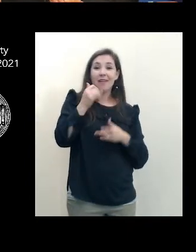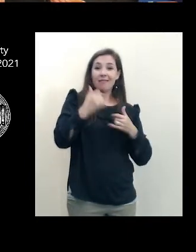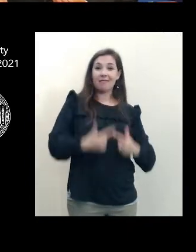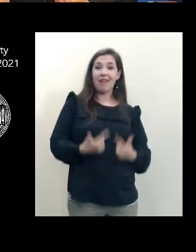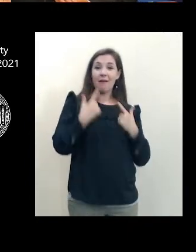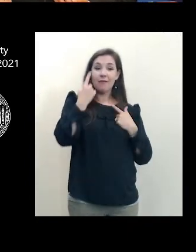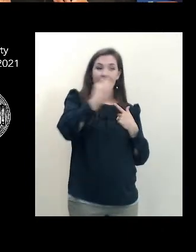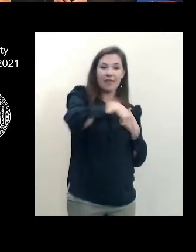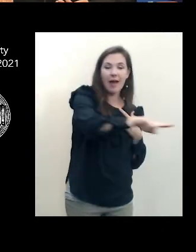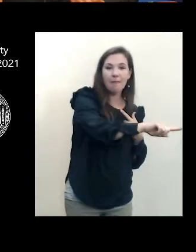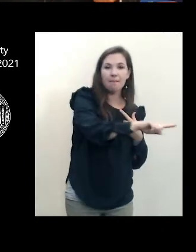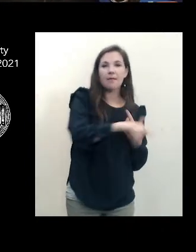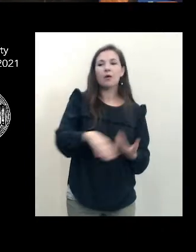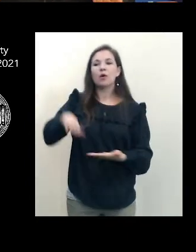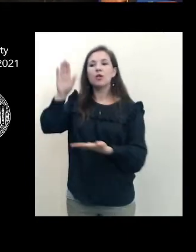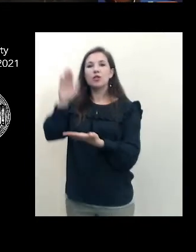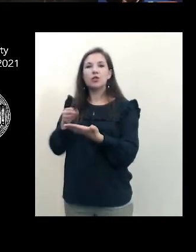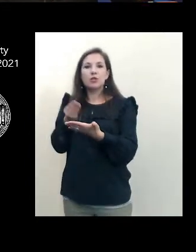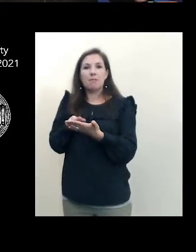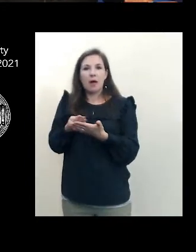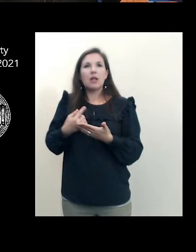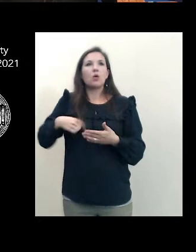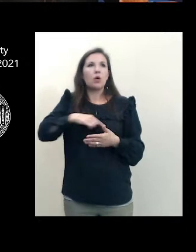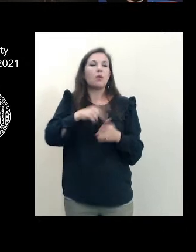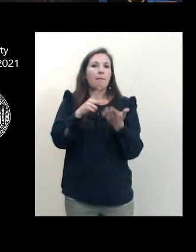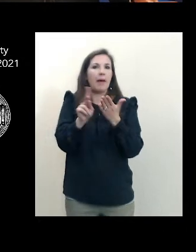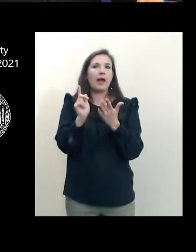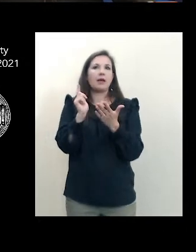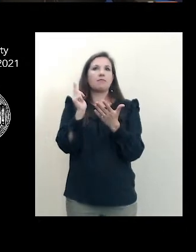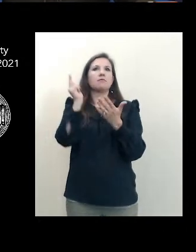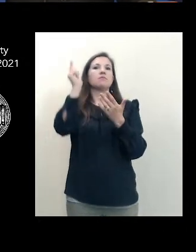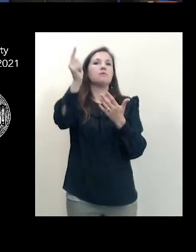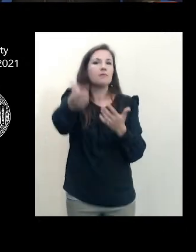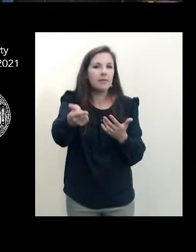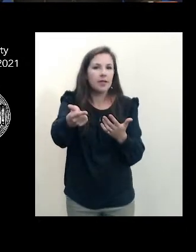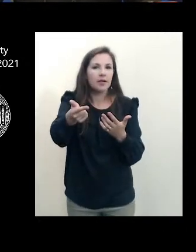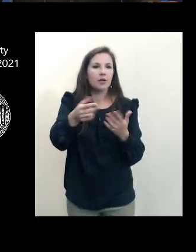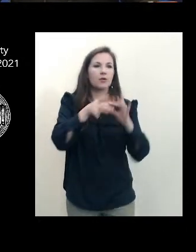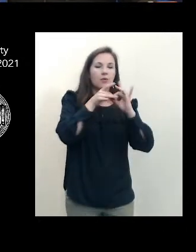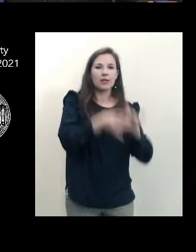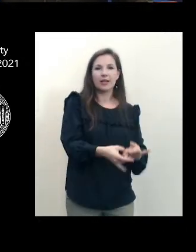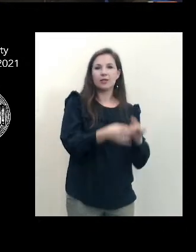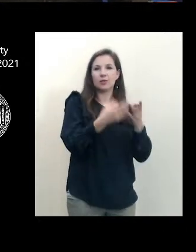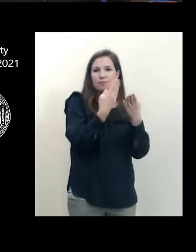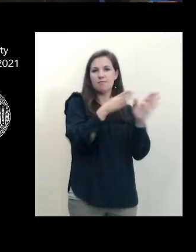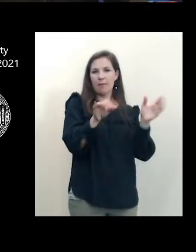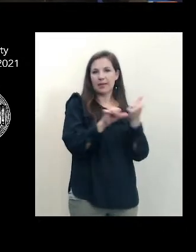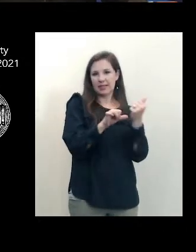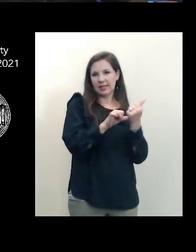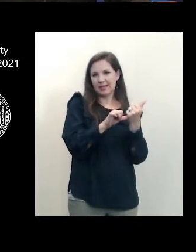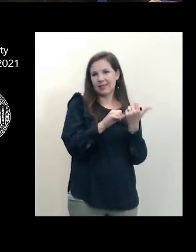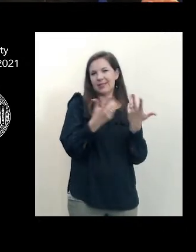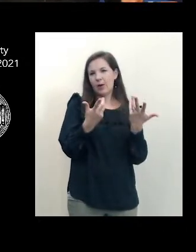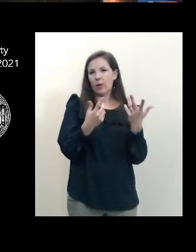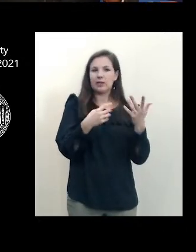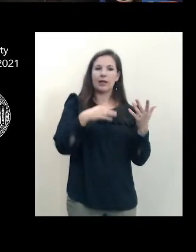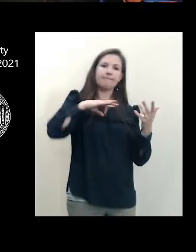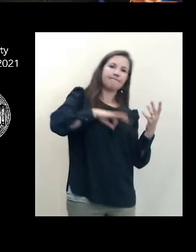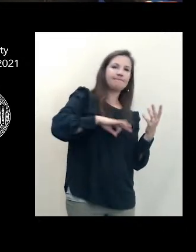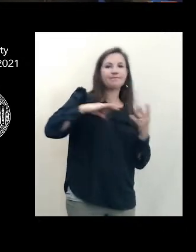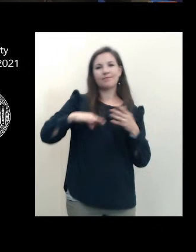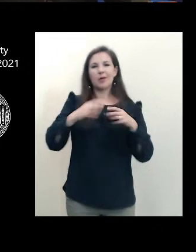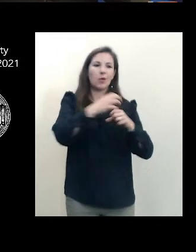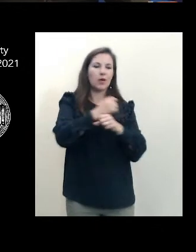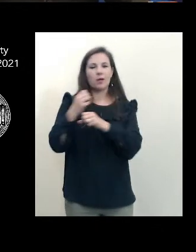reduce the amount of money that Erie County and the government pays in the long run with regards to public assistance. So it's a pilot program. We're very